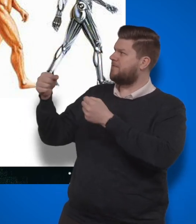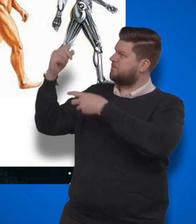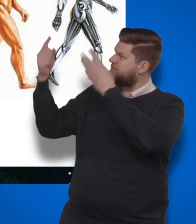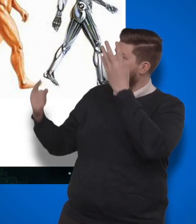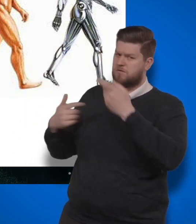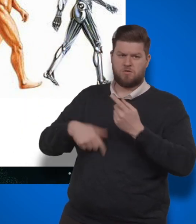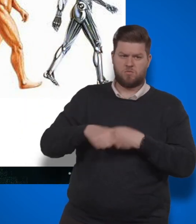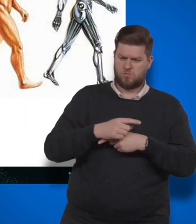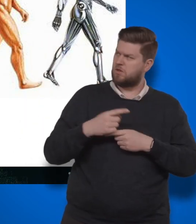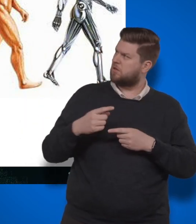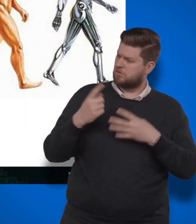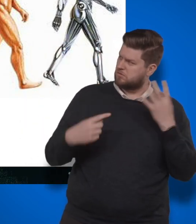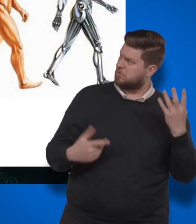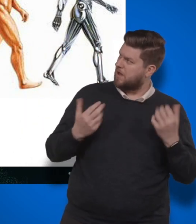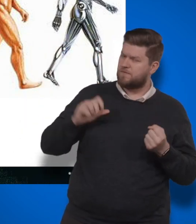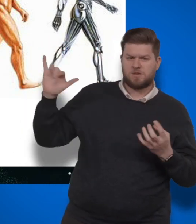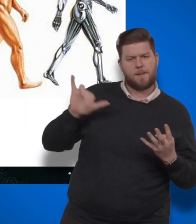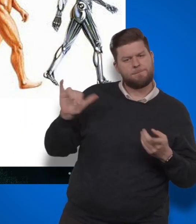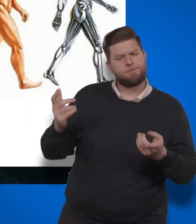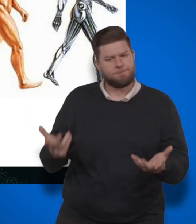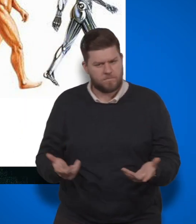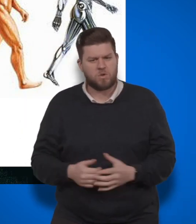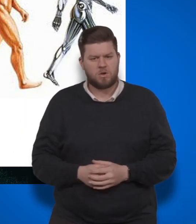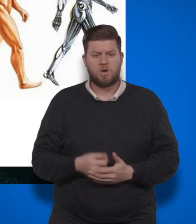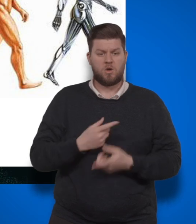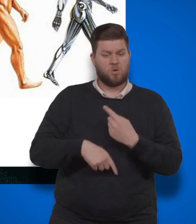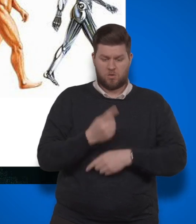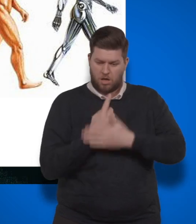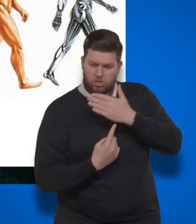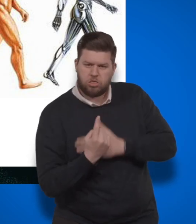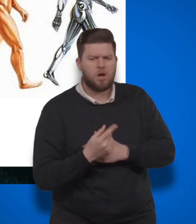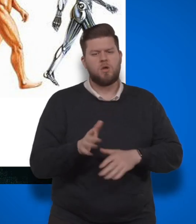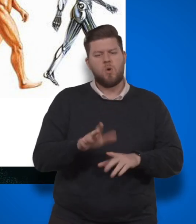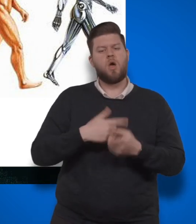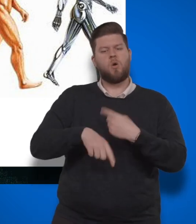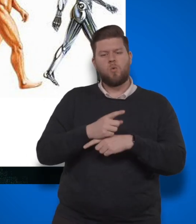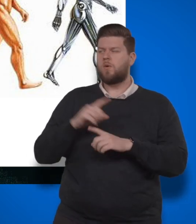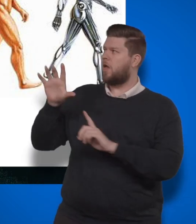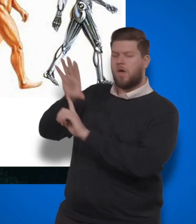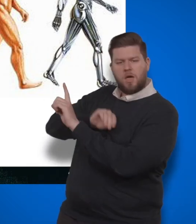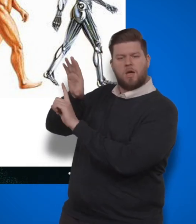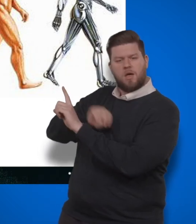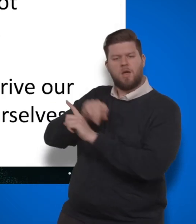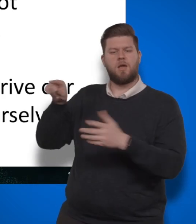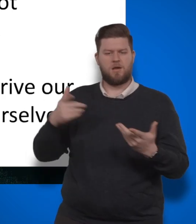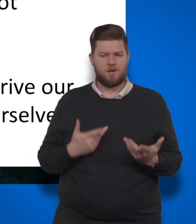individuals creating ourselves. No, we're images. We're reflections of another reality.